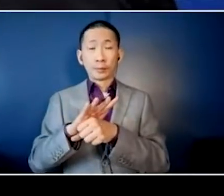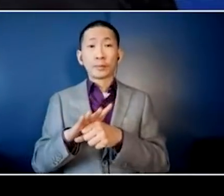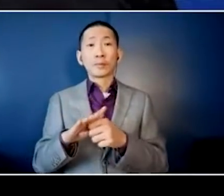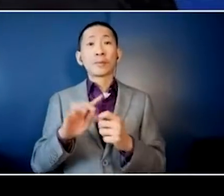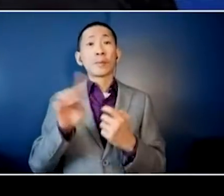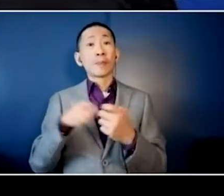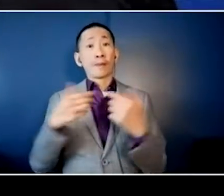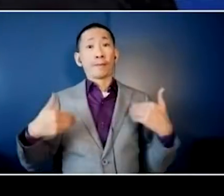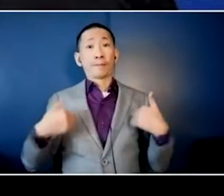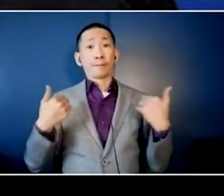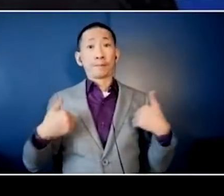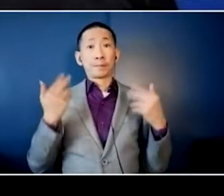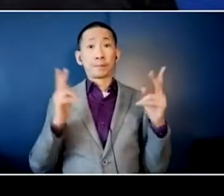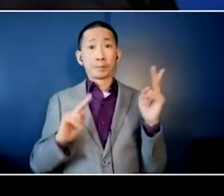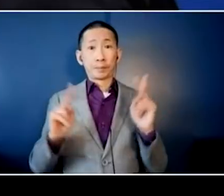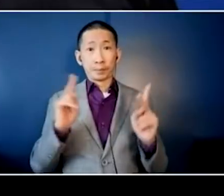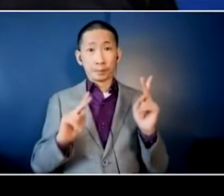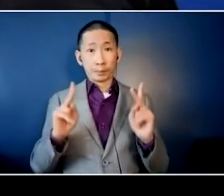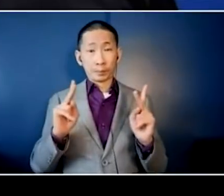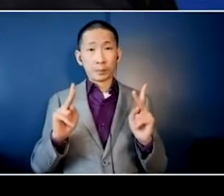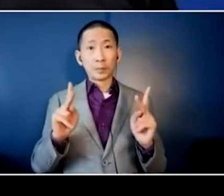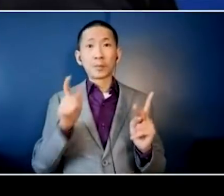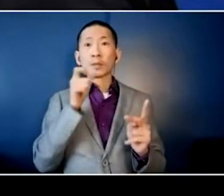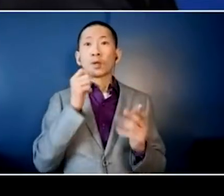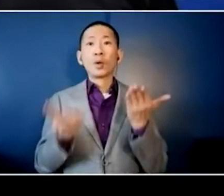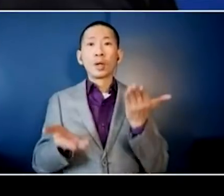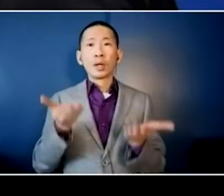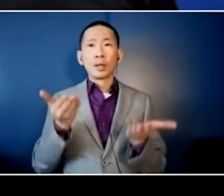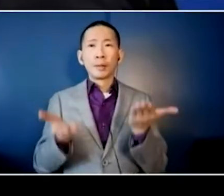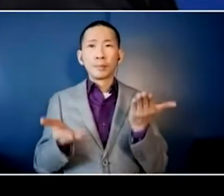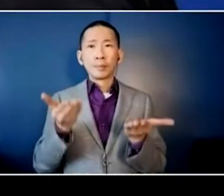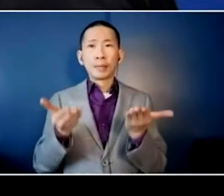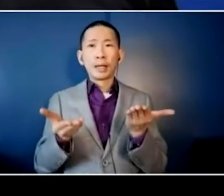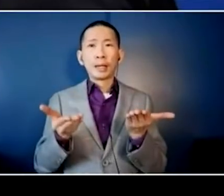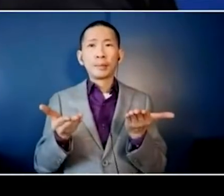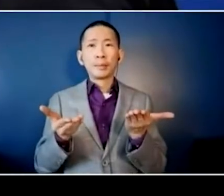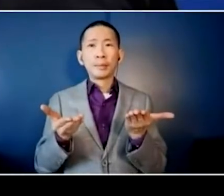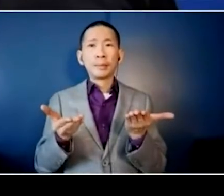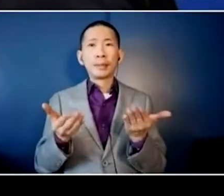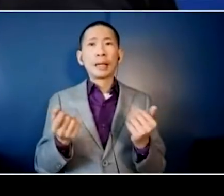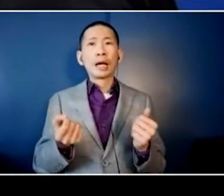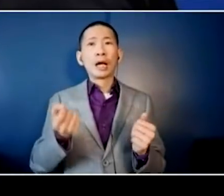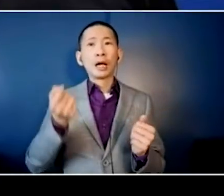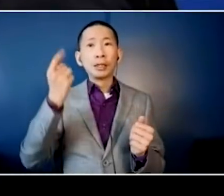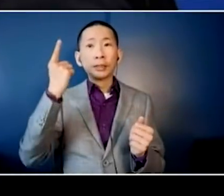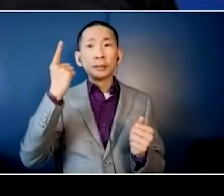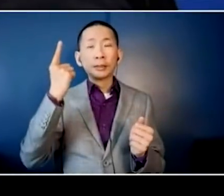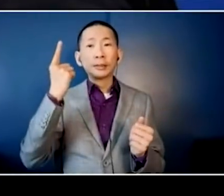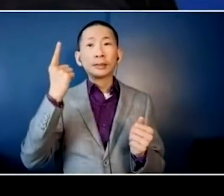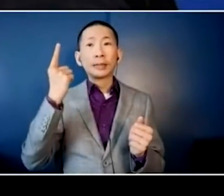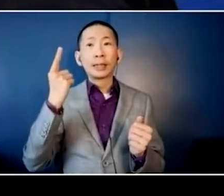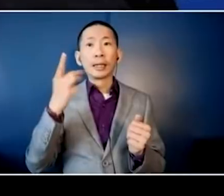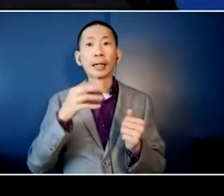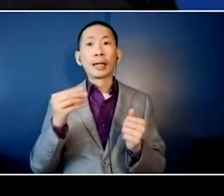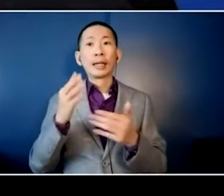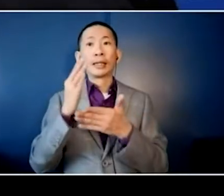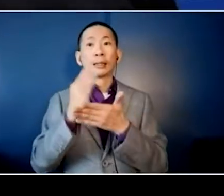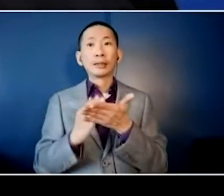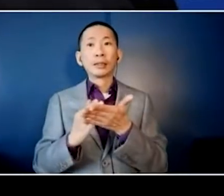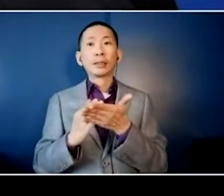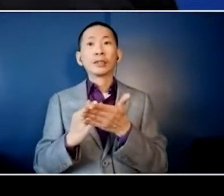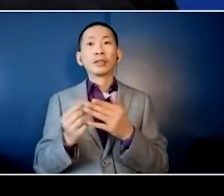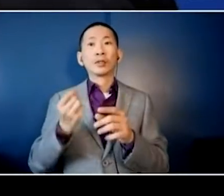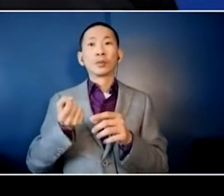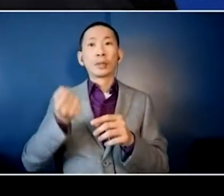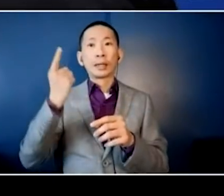young people who might, maybe understandably, but certainly incorrectly, think